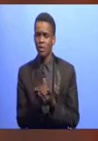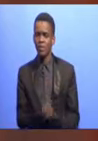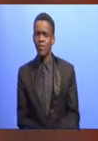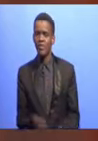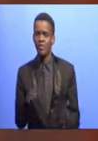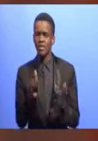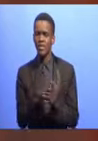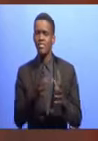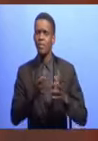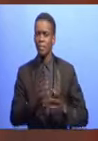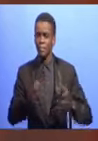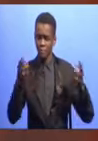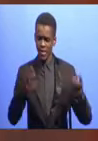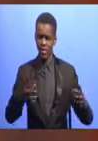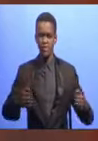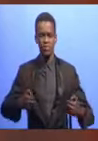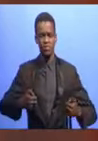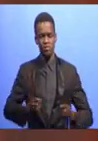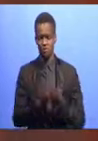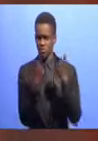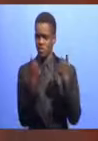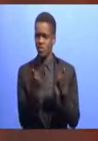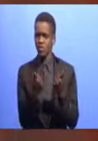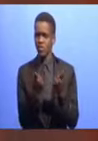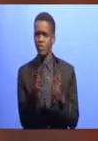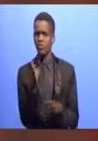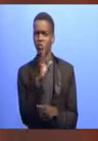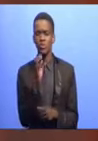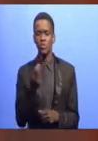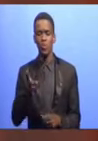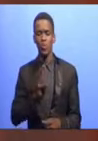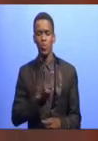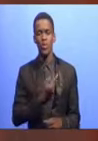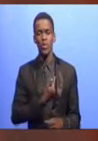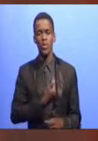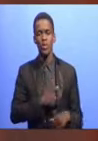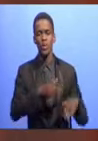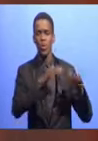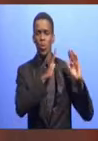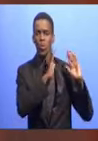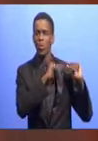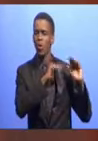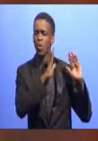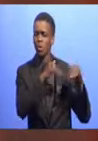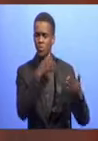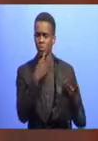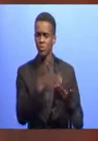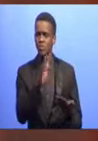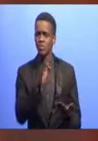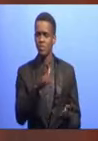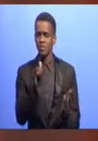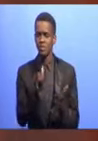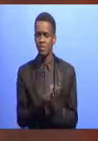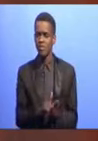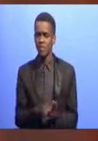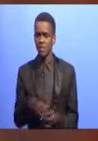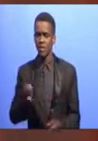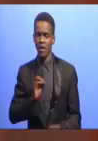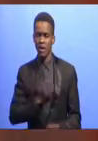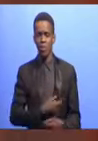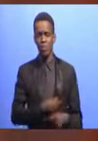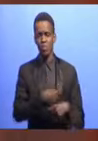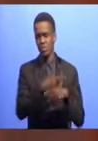leng gore re ne re sologetse tota gore kutlo botlhoko e ya gore dilwana ga di ka ke tsa tsena ka tsela